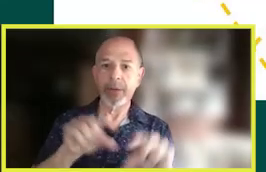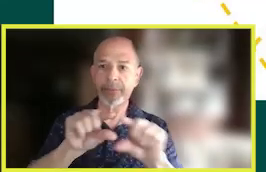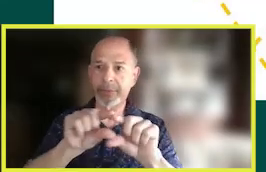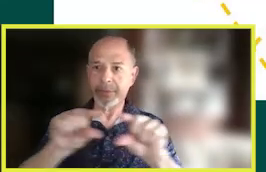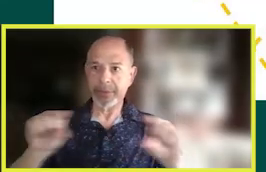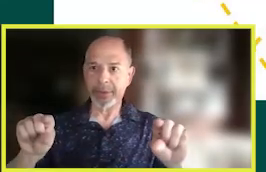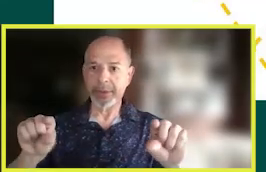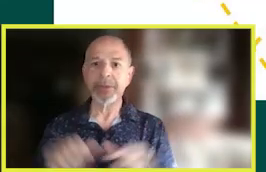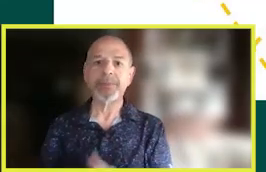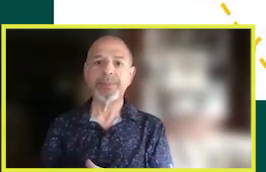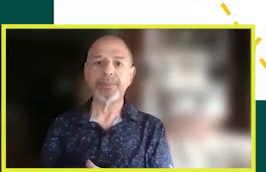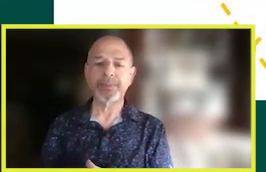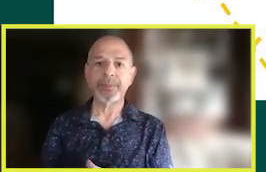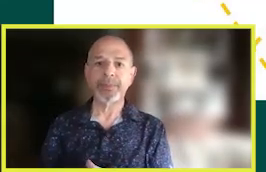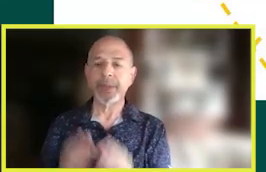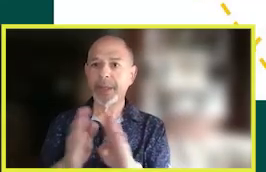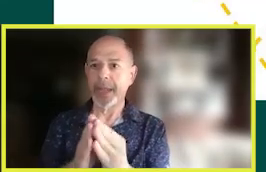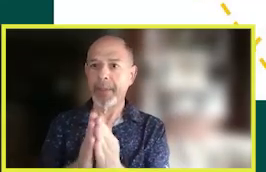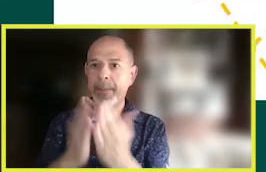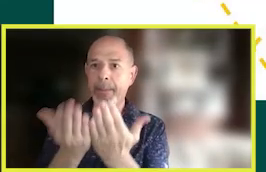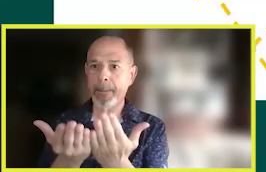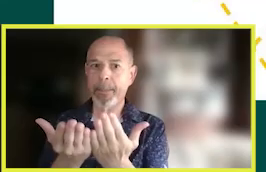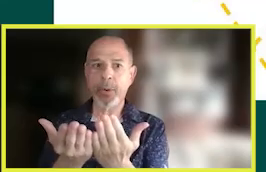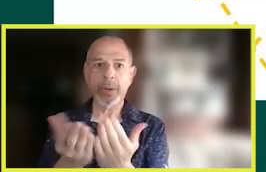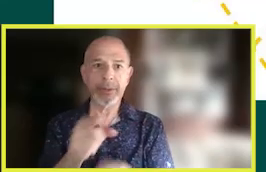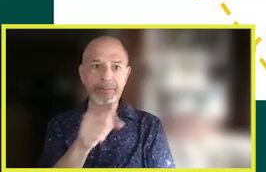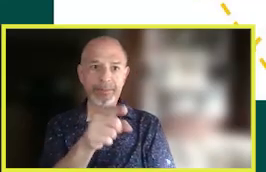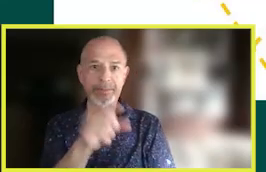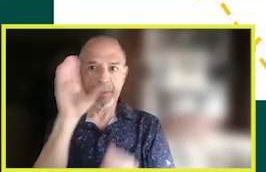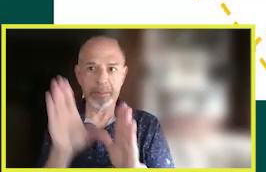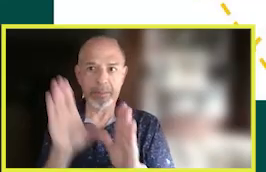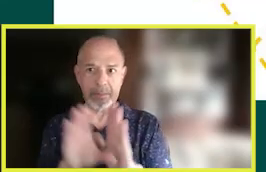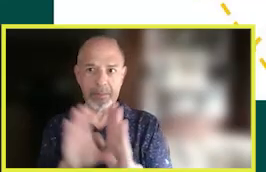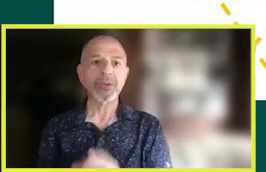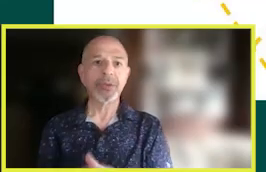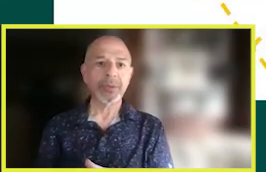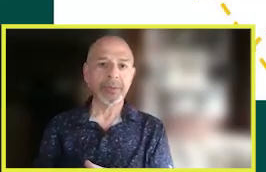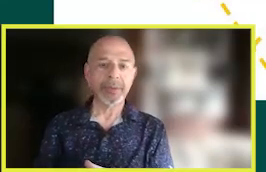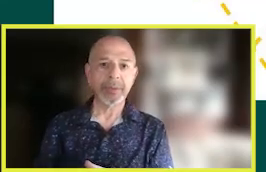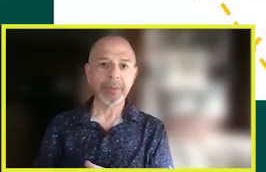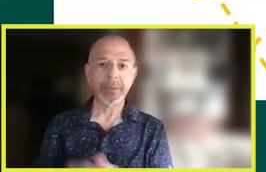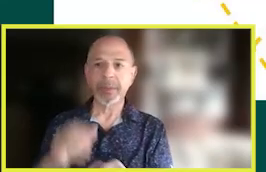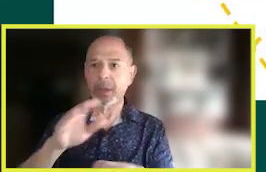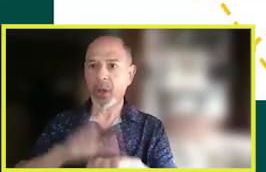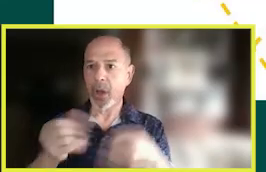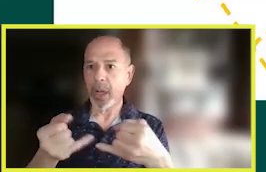guidebook, there's a picture of that on the slide here. And it is an online